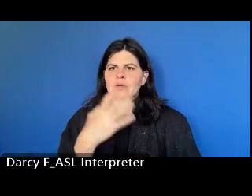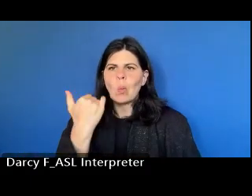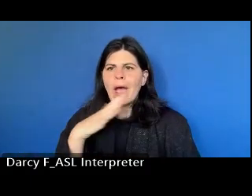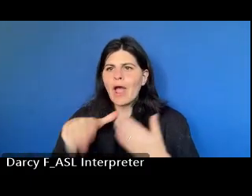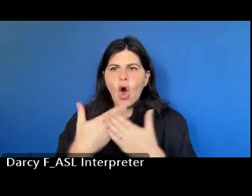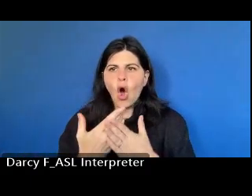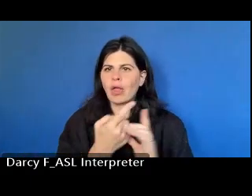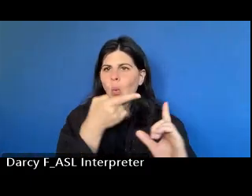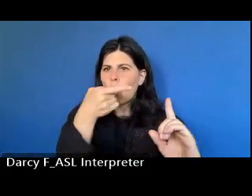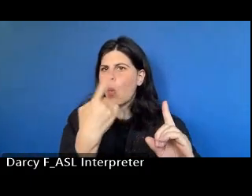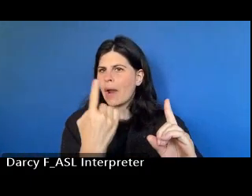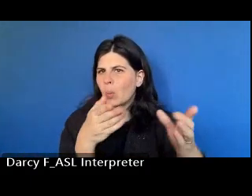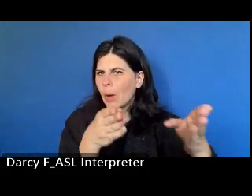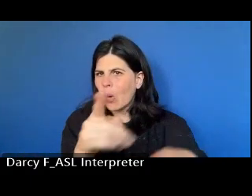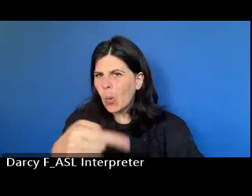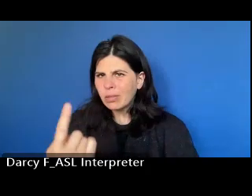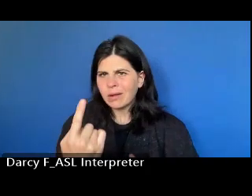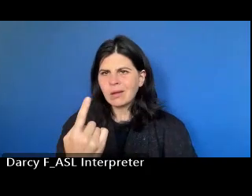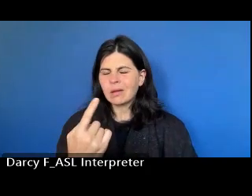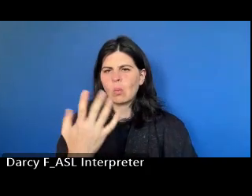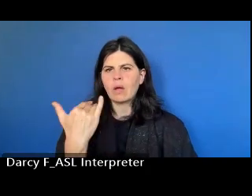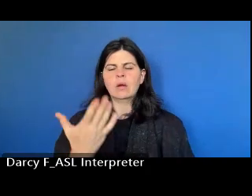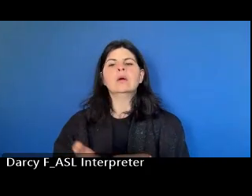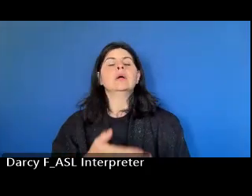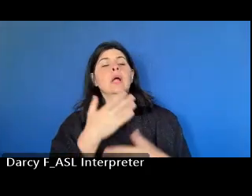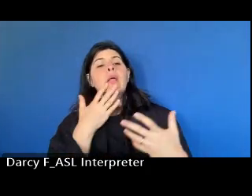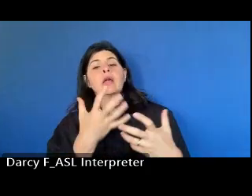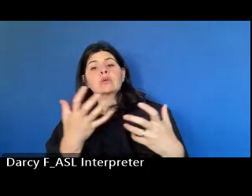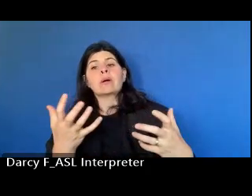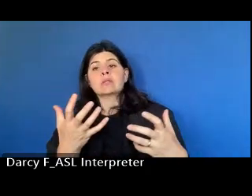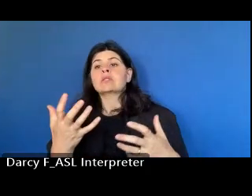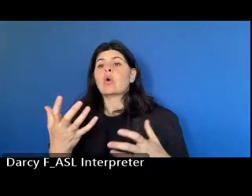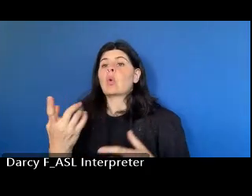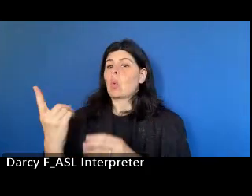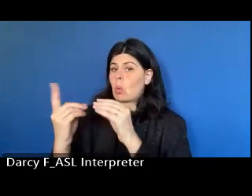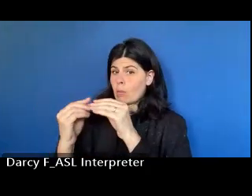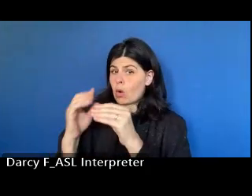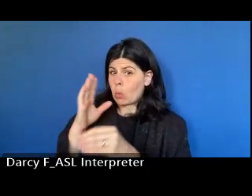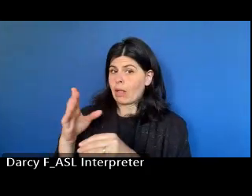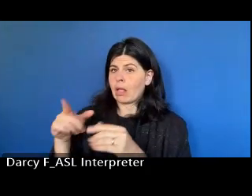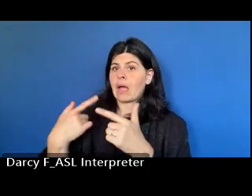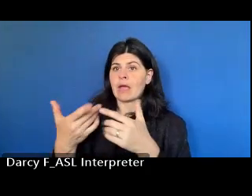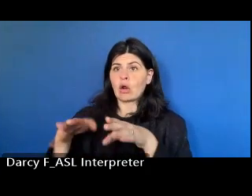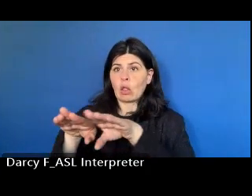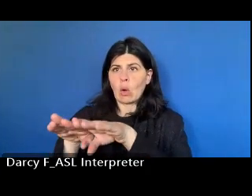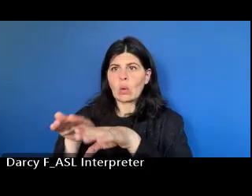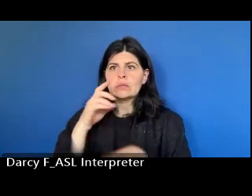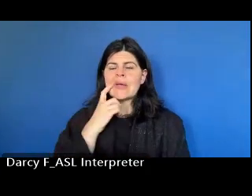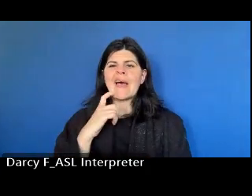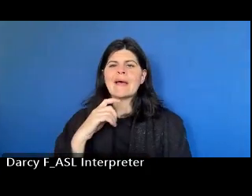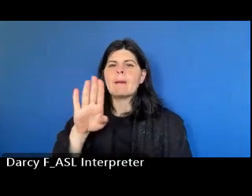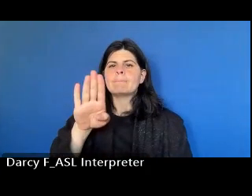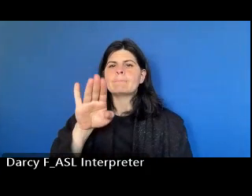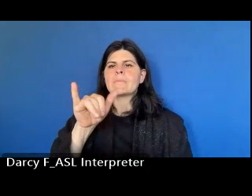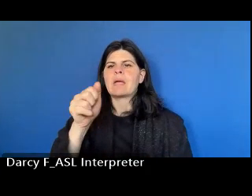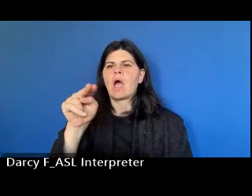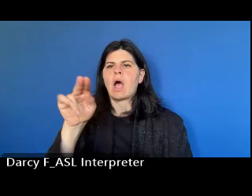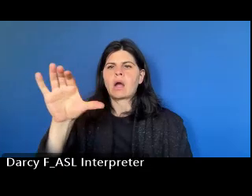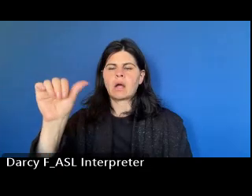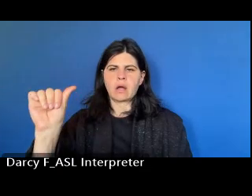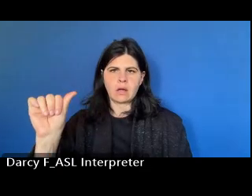All right, thank you so much. All right, we're going to take one more, and then we're going to close. I have Bianca